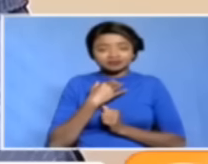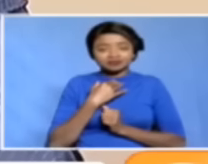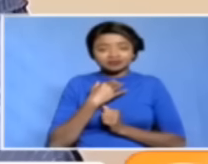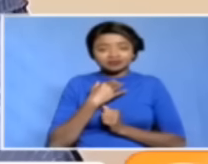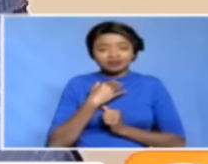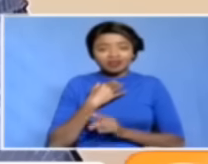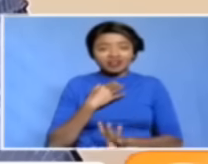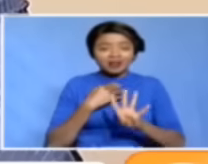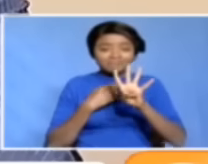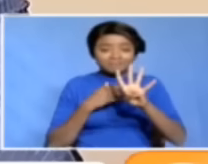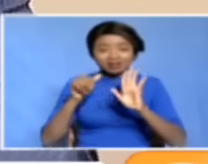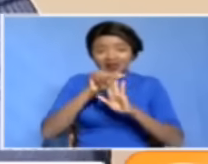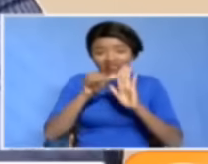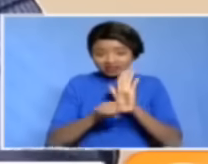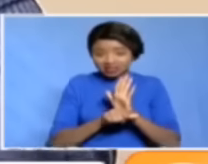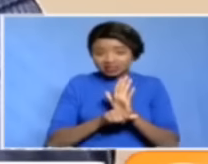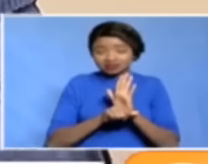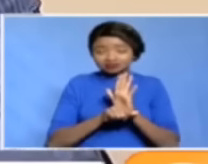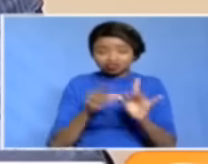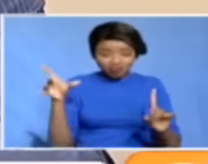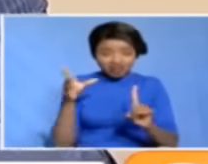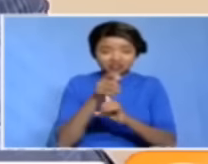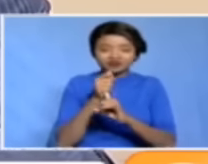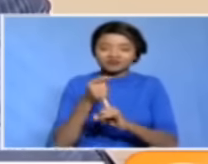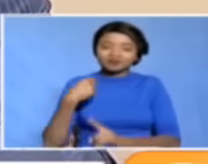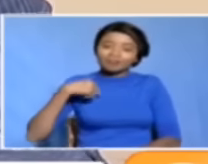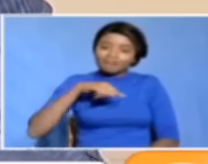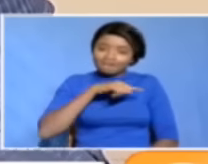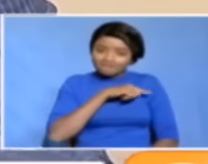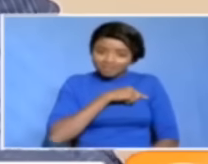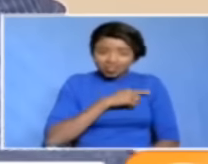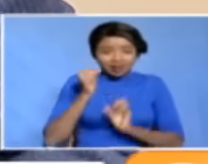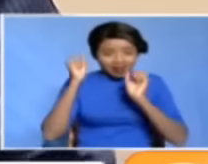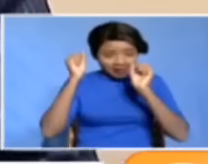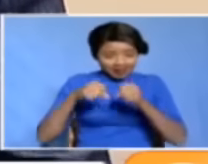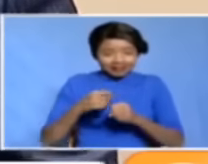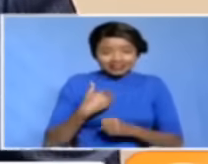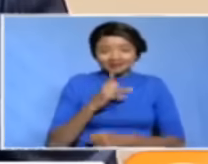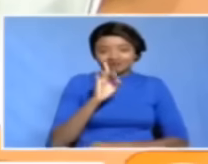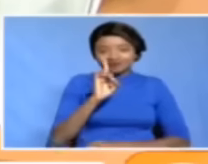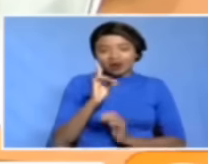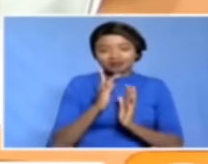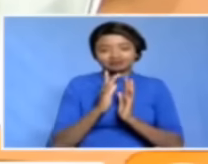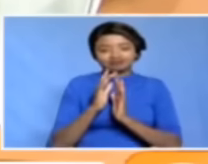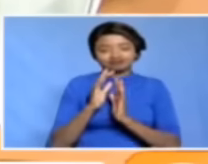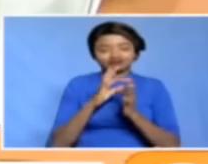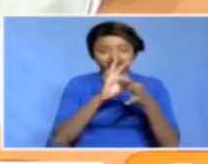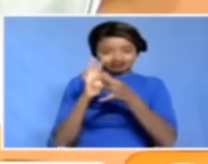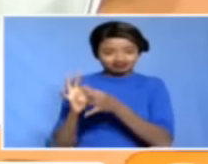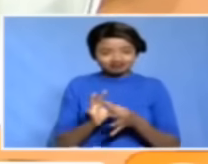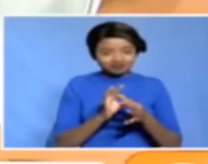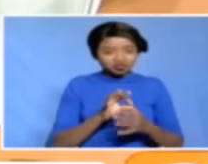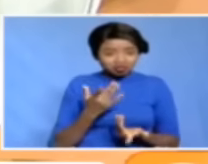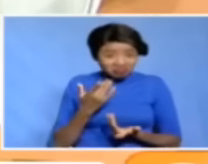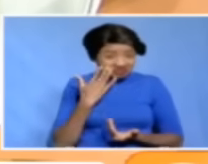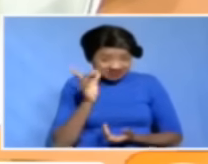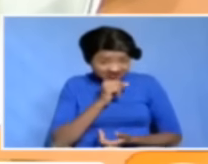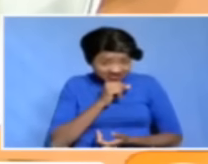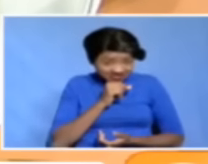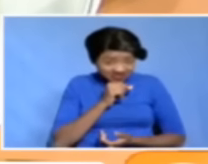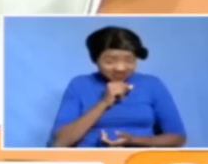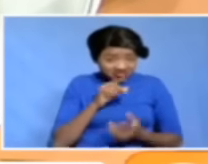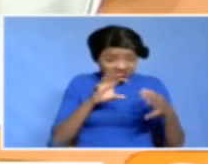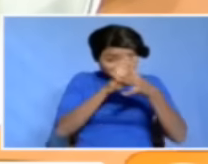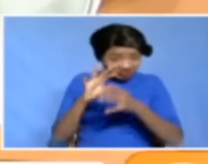projects of the president and the Jubilee administration, we can have one narrative. Has it unified the country? Absolutely. From where you stand, the